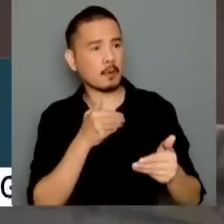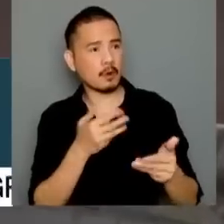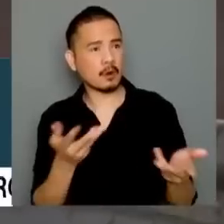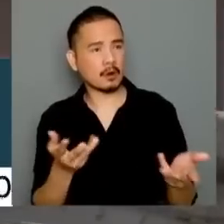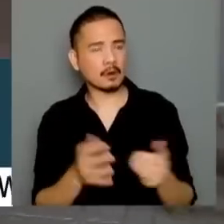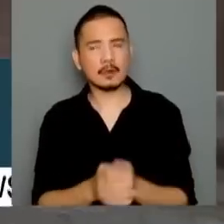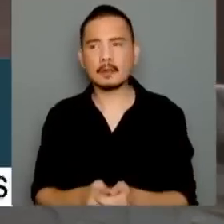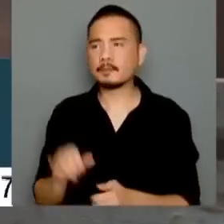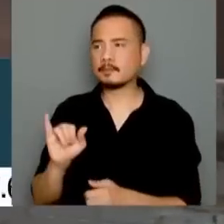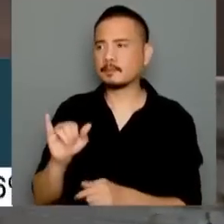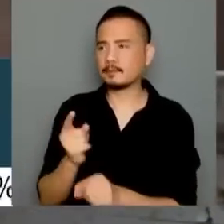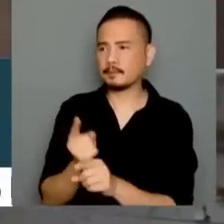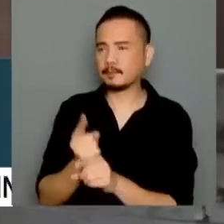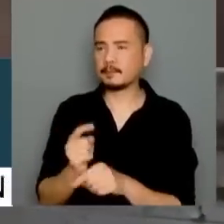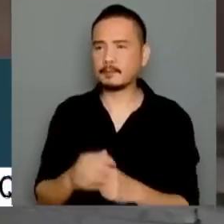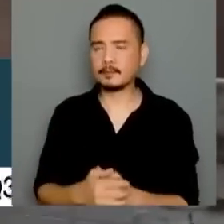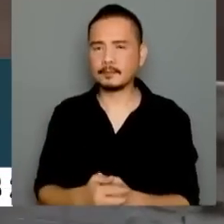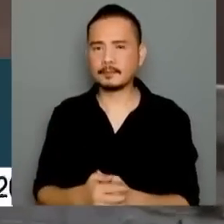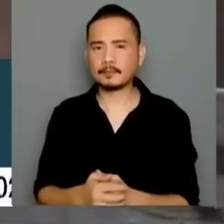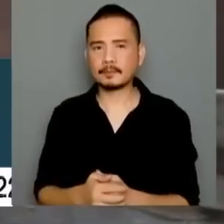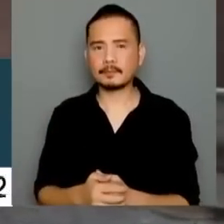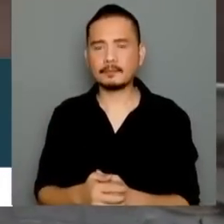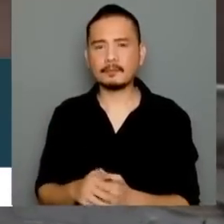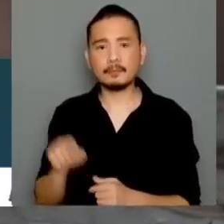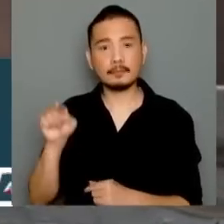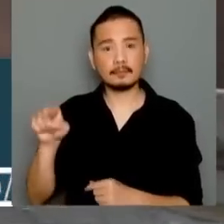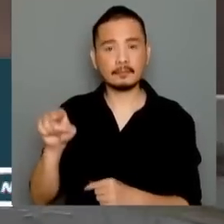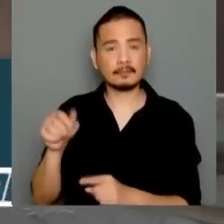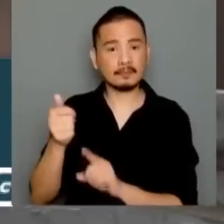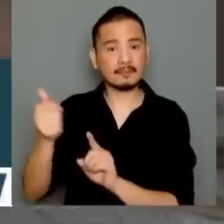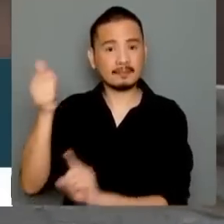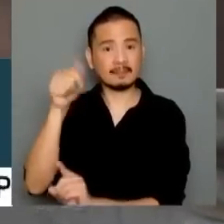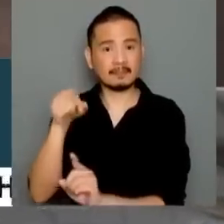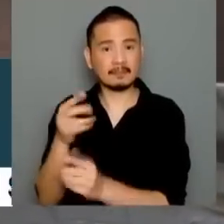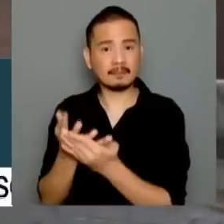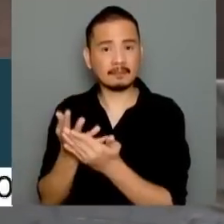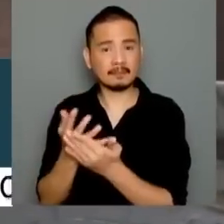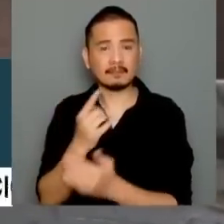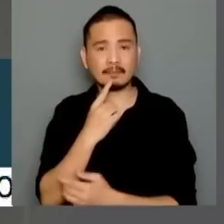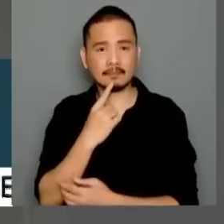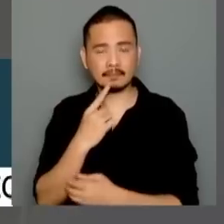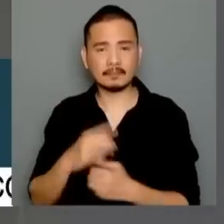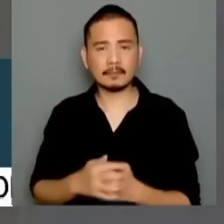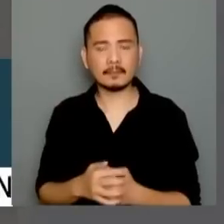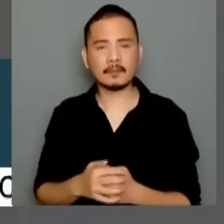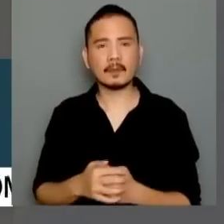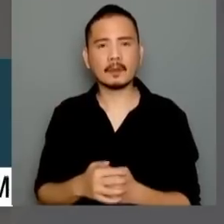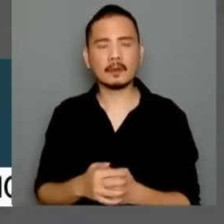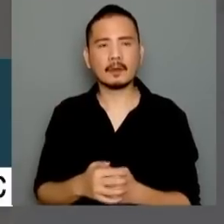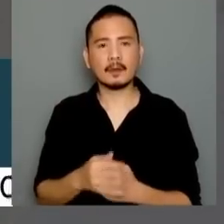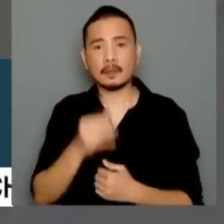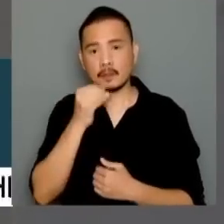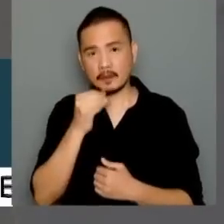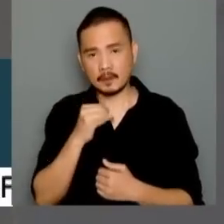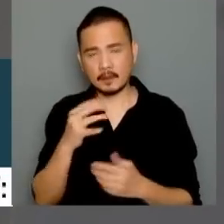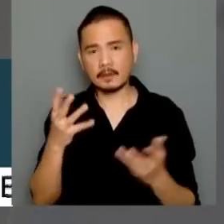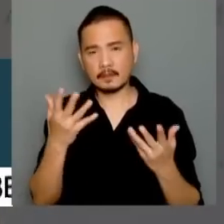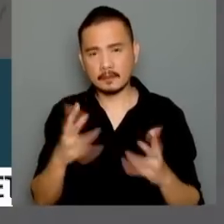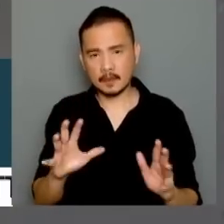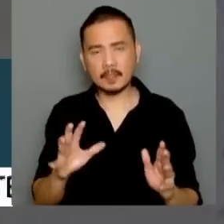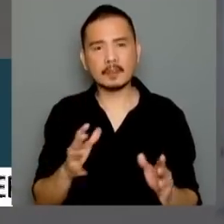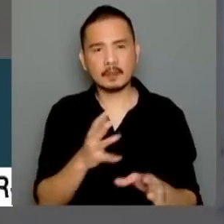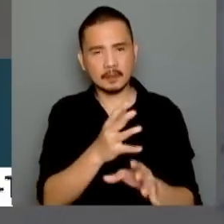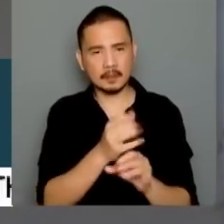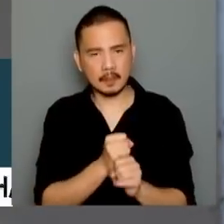Yes. According to Katapang, well, yesterday they have started to take some of these unclaimed